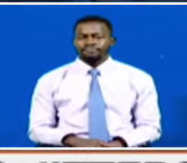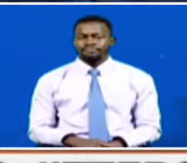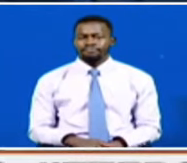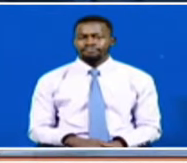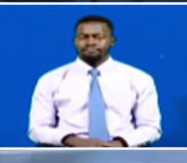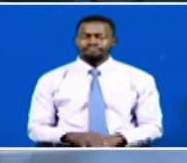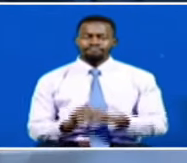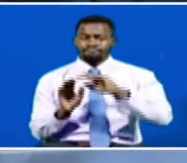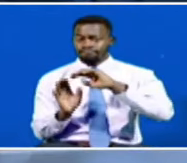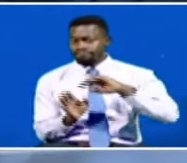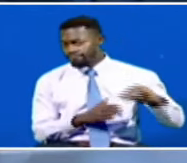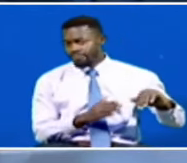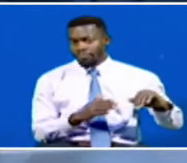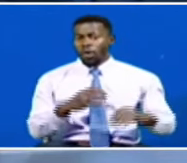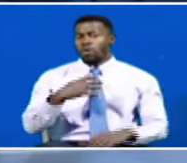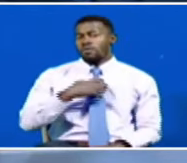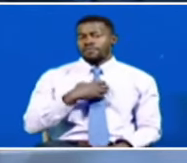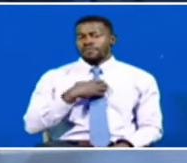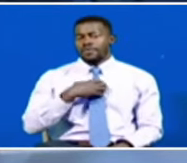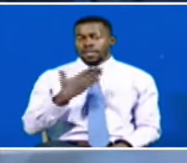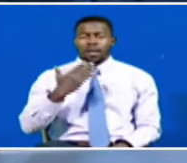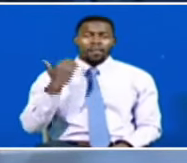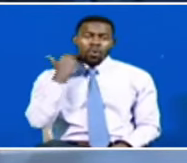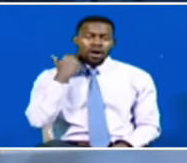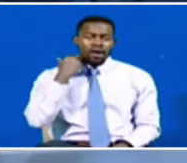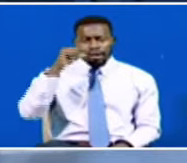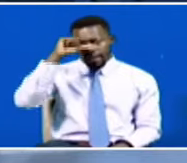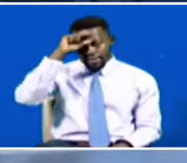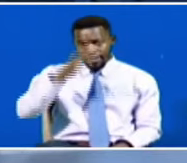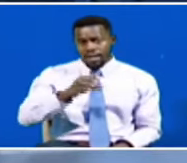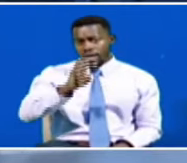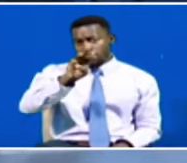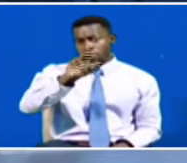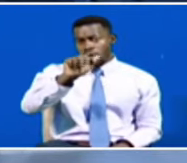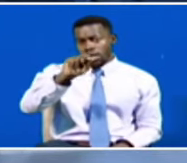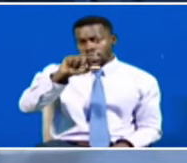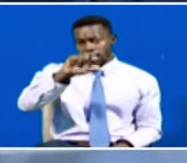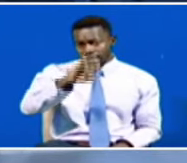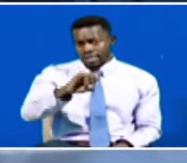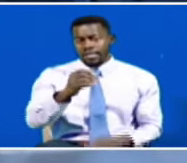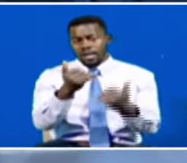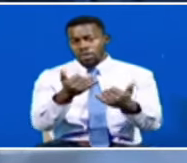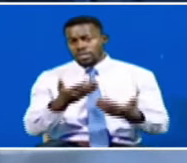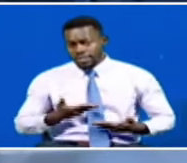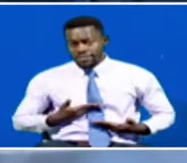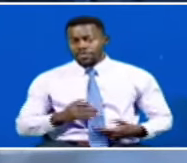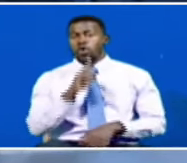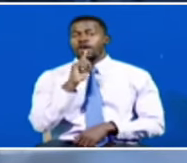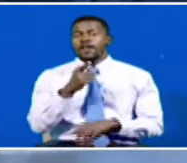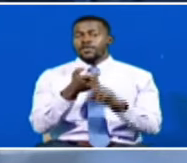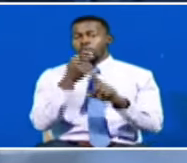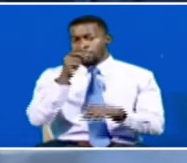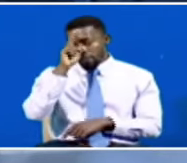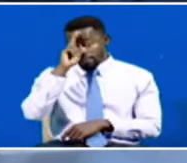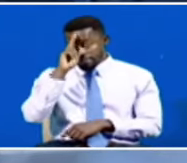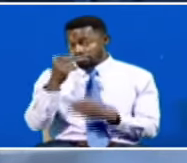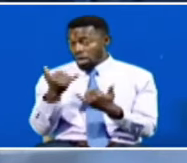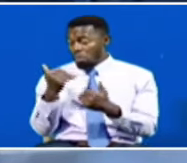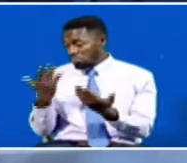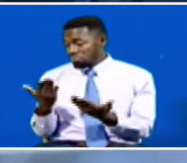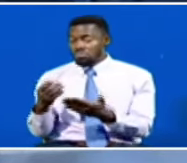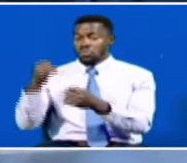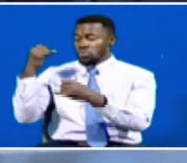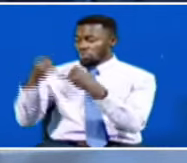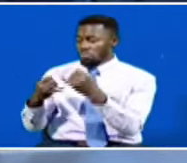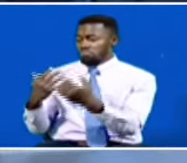Now, away from that, former Murang'a Governor Mwangi wa Iria has obtained conservatory orders barring the police from arresting him and six other